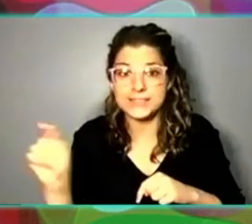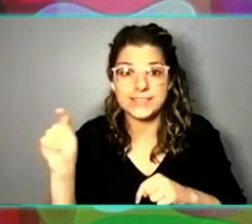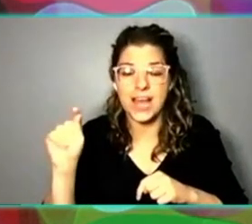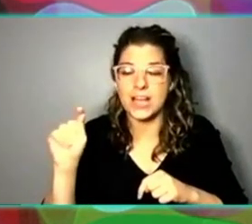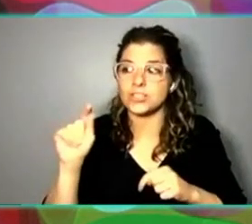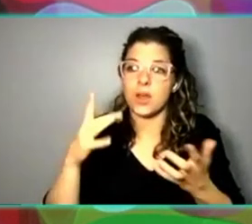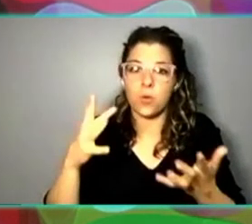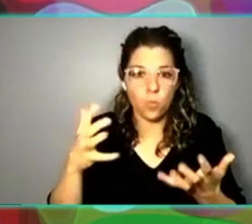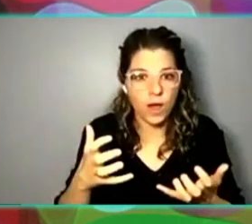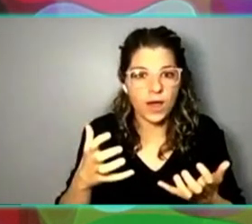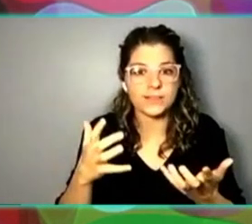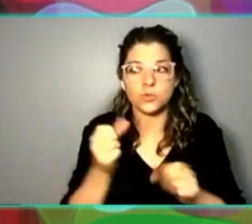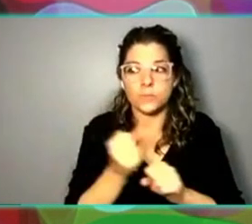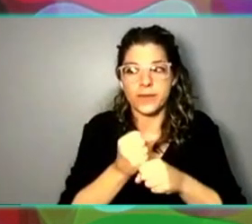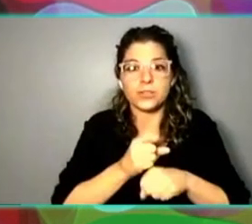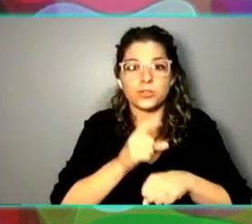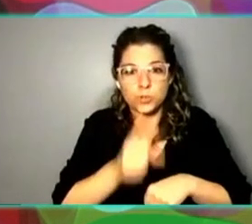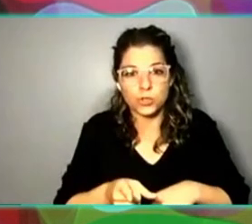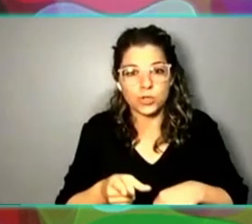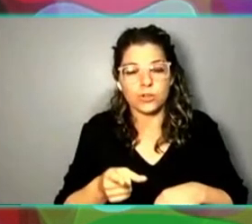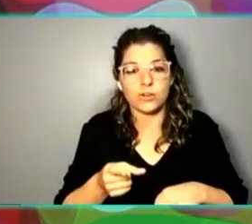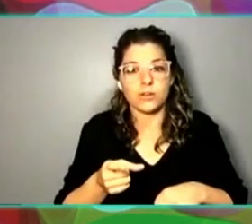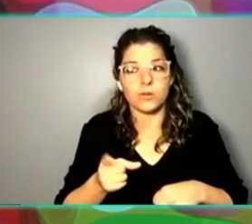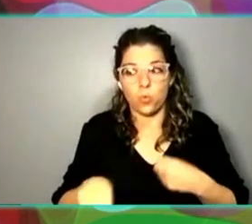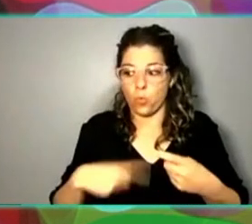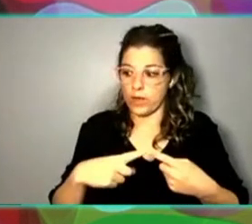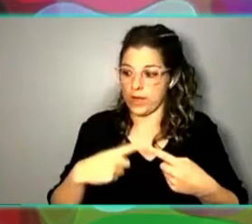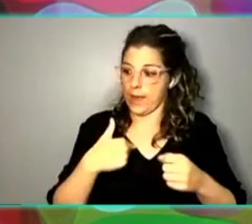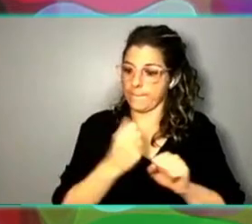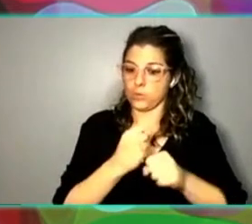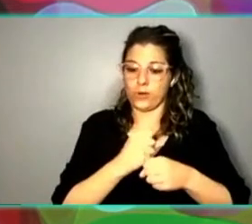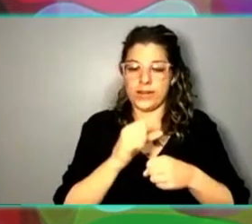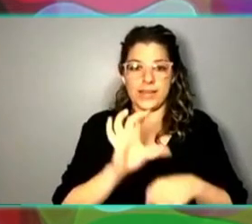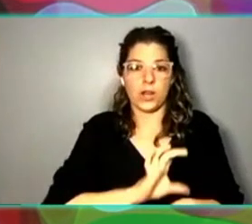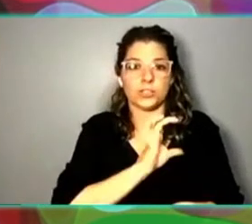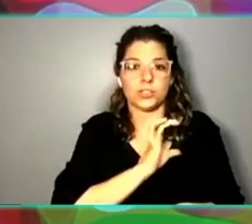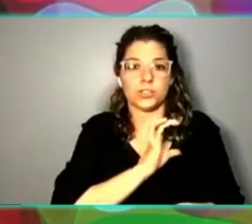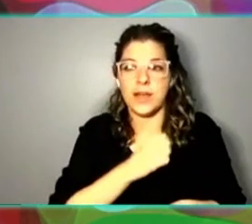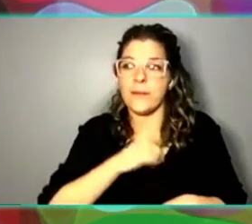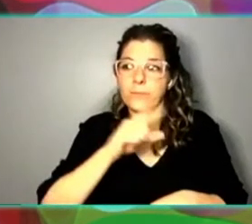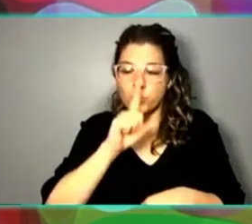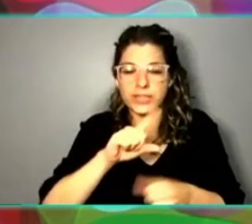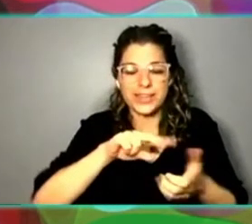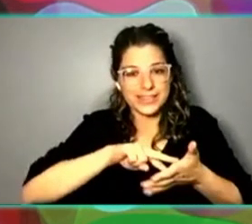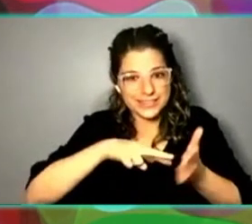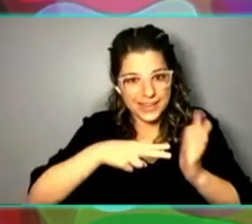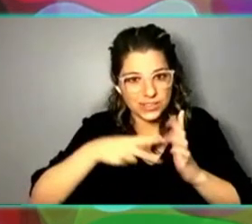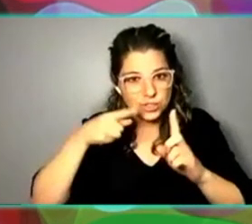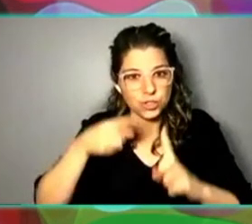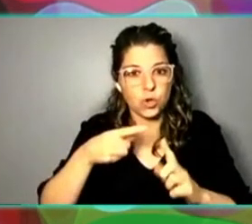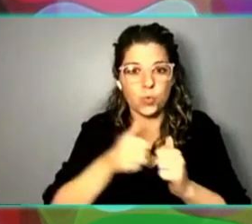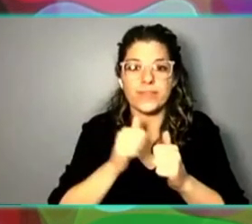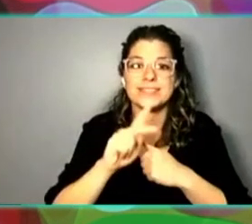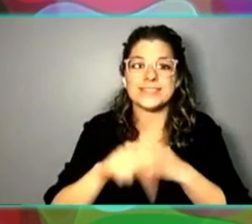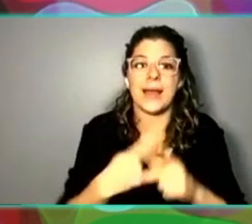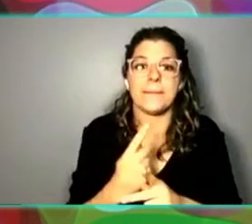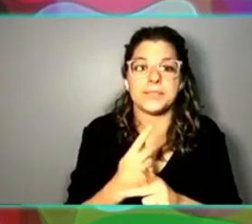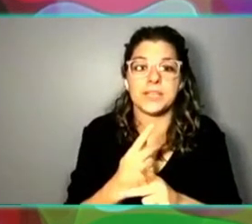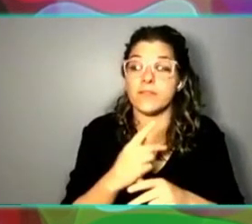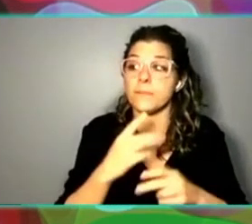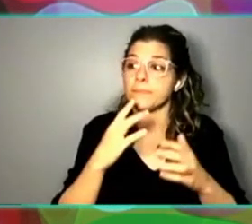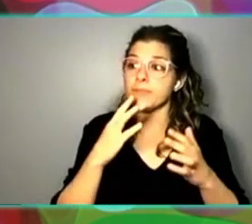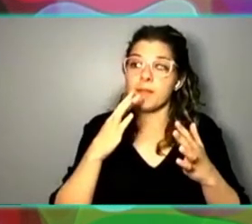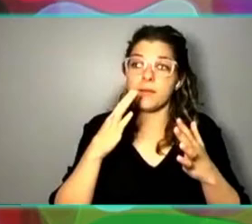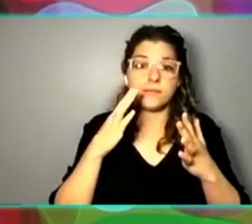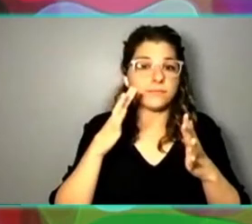want to make sure that when I'm creating characters, I'm really intentional with the types of like personalities and the